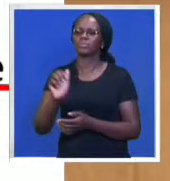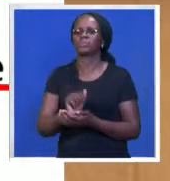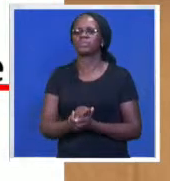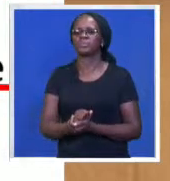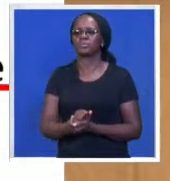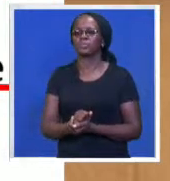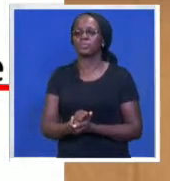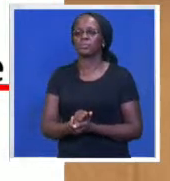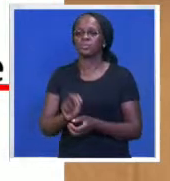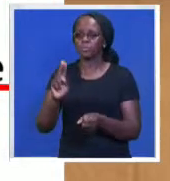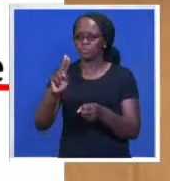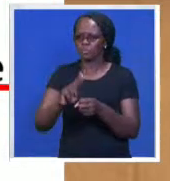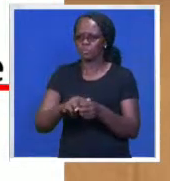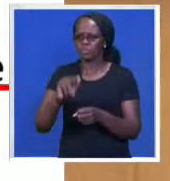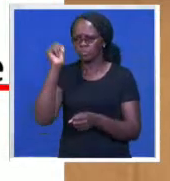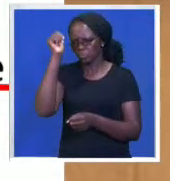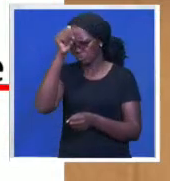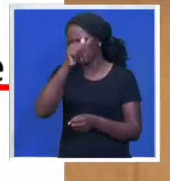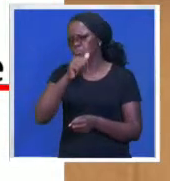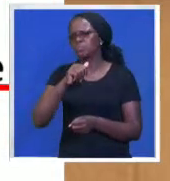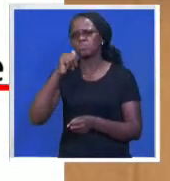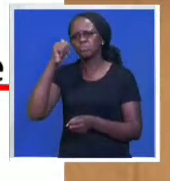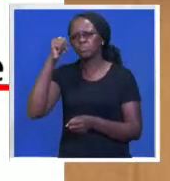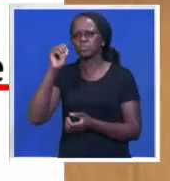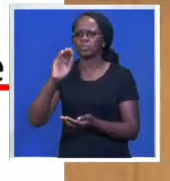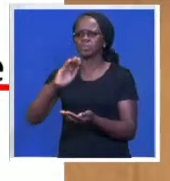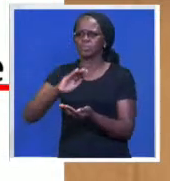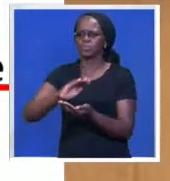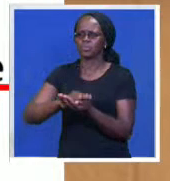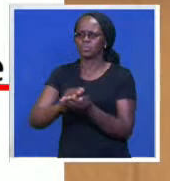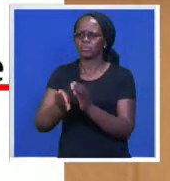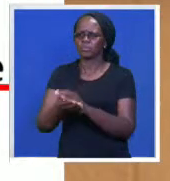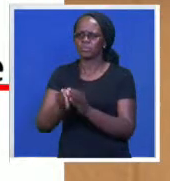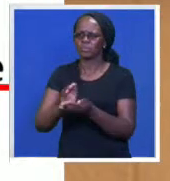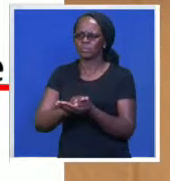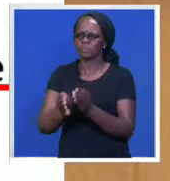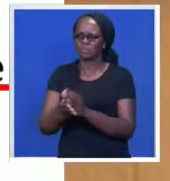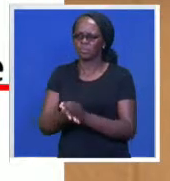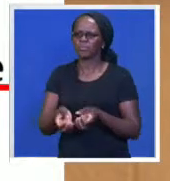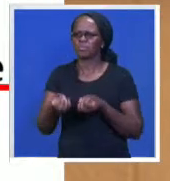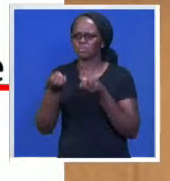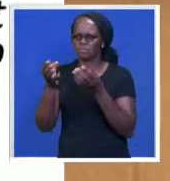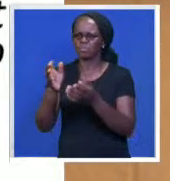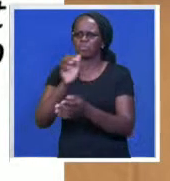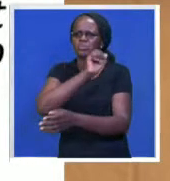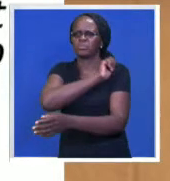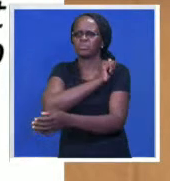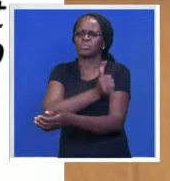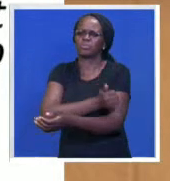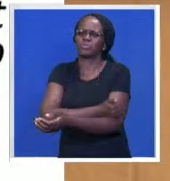creation. That is found in Genesis 1, verse 28.